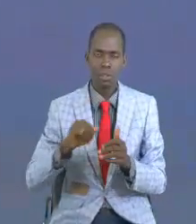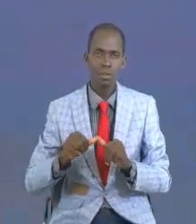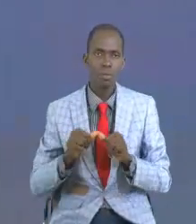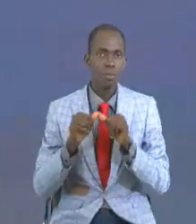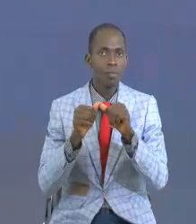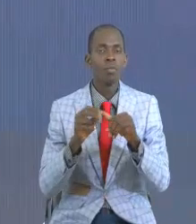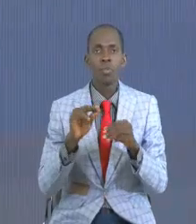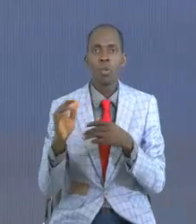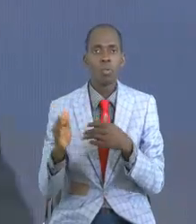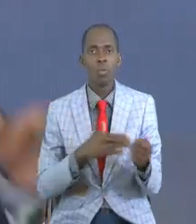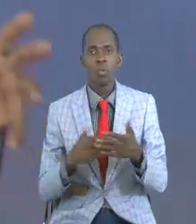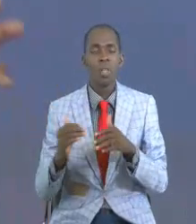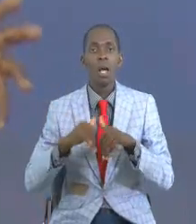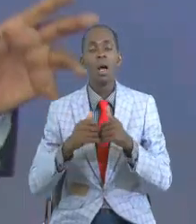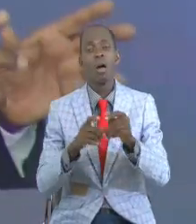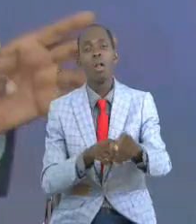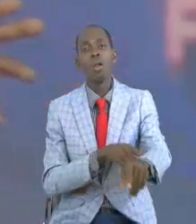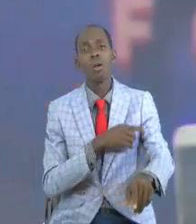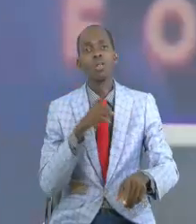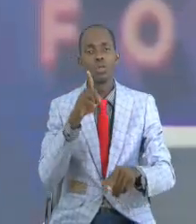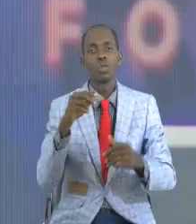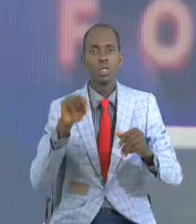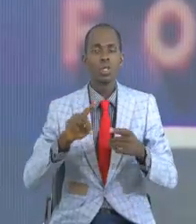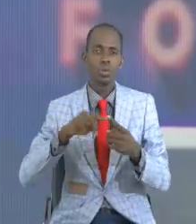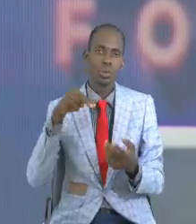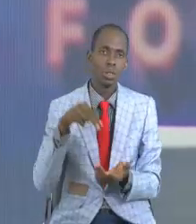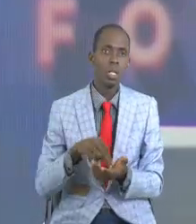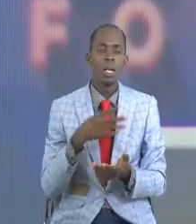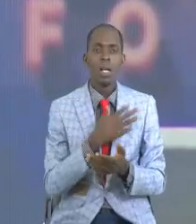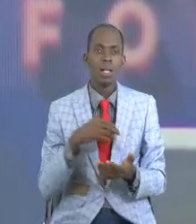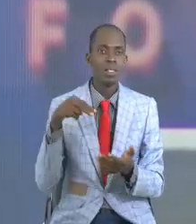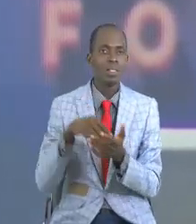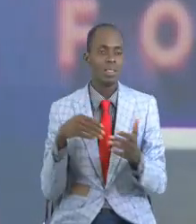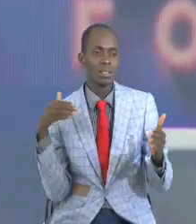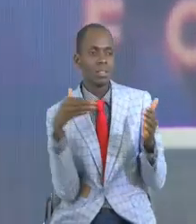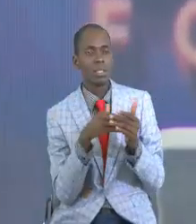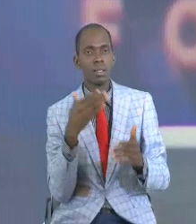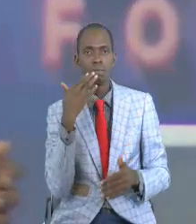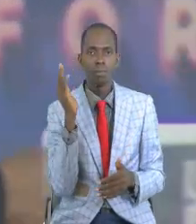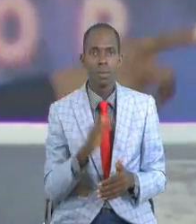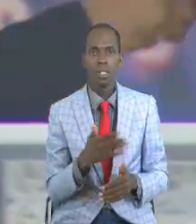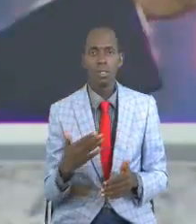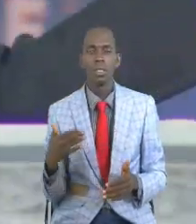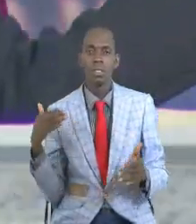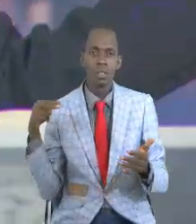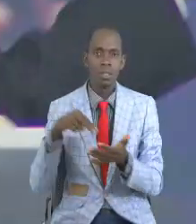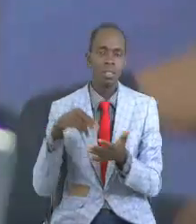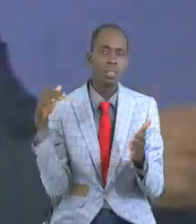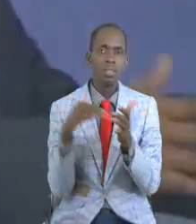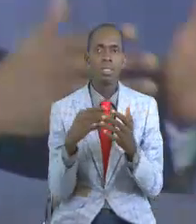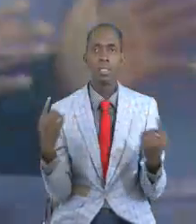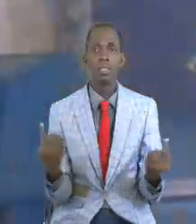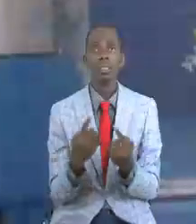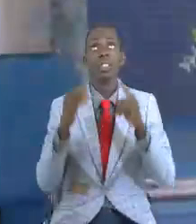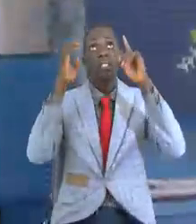matter how long you have to stand and stand against evil and stand against sin, is able